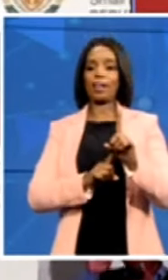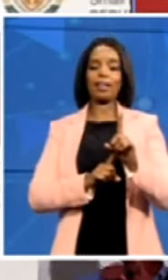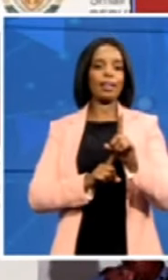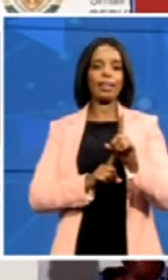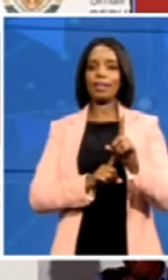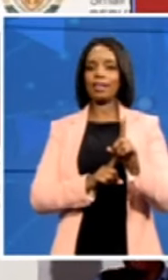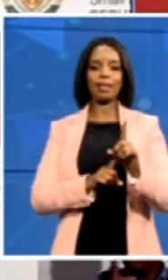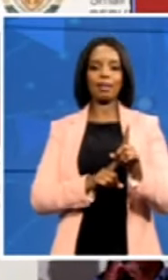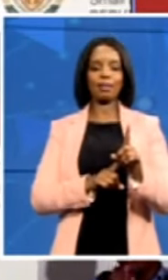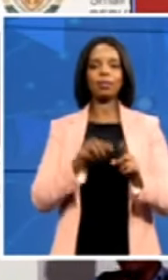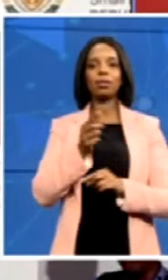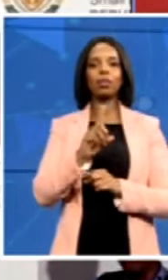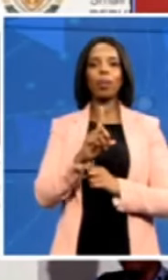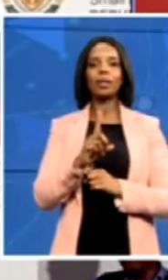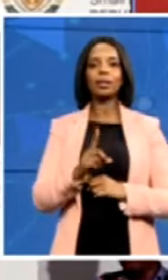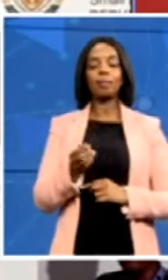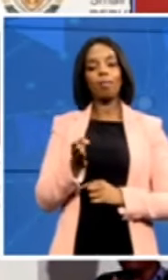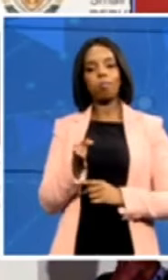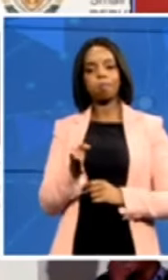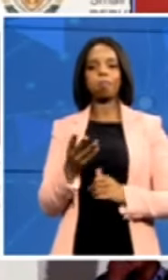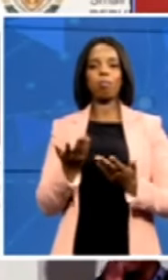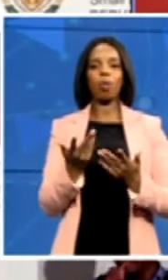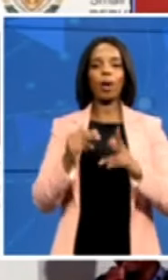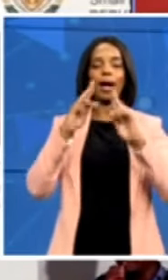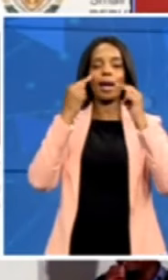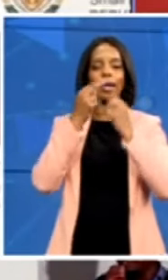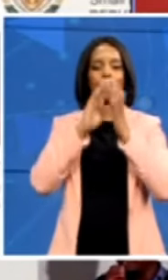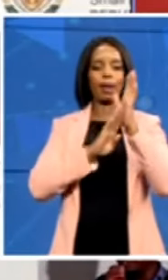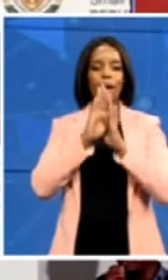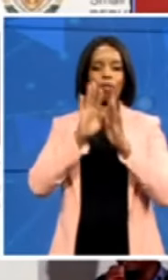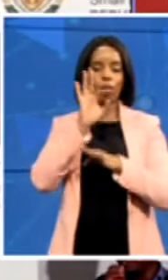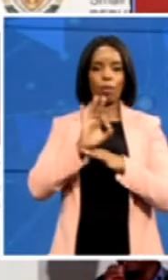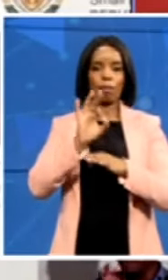National Development Plan. So that's a 2030 target